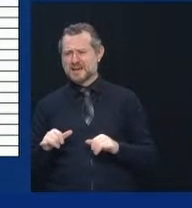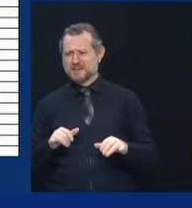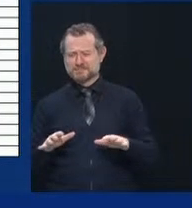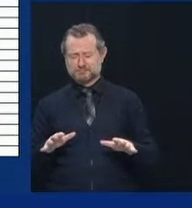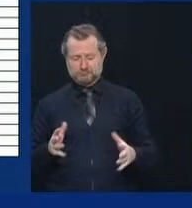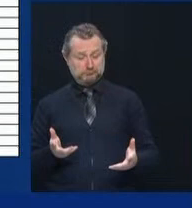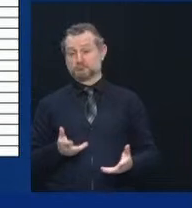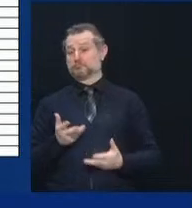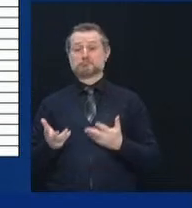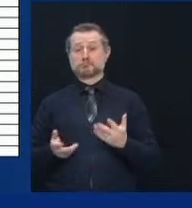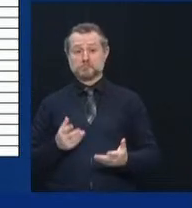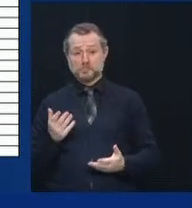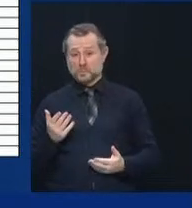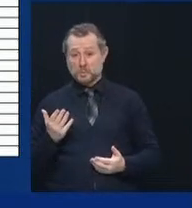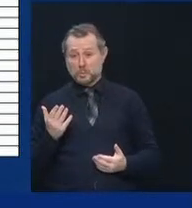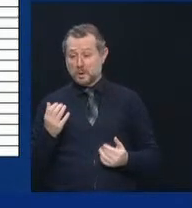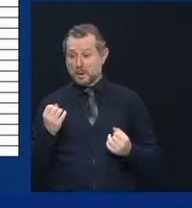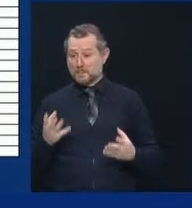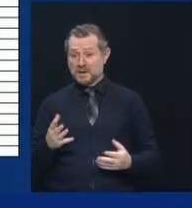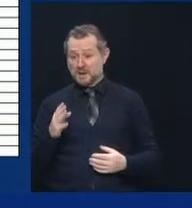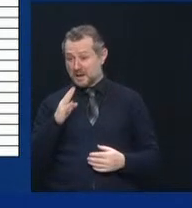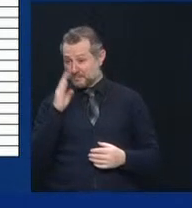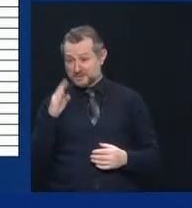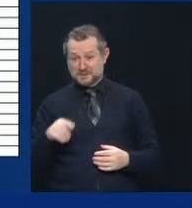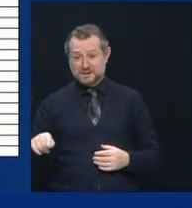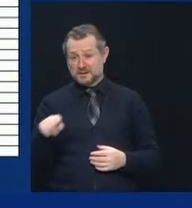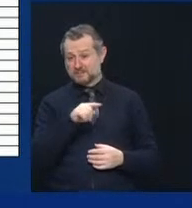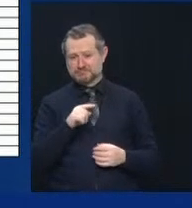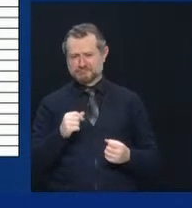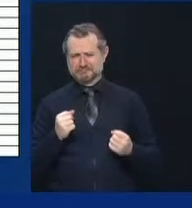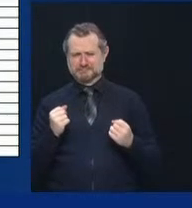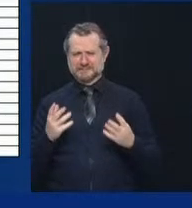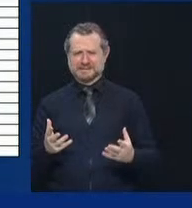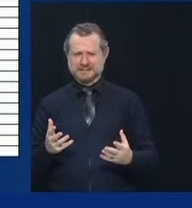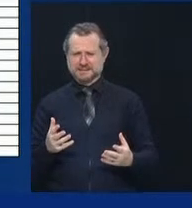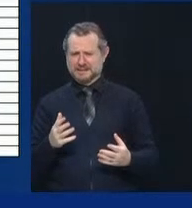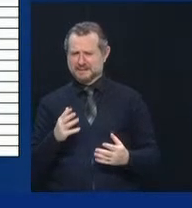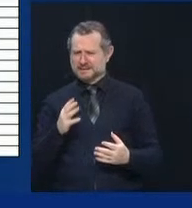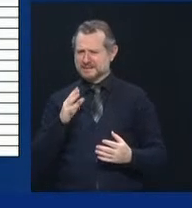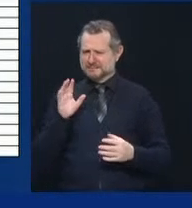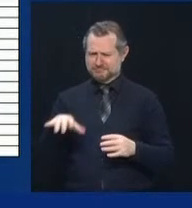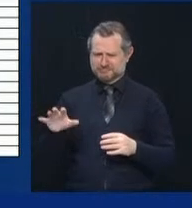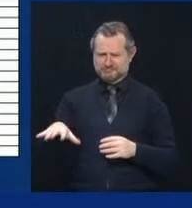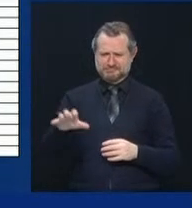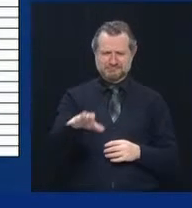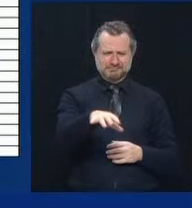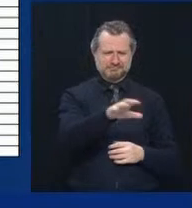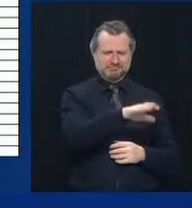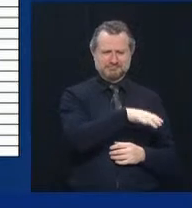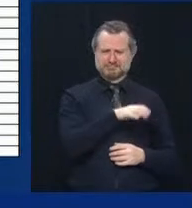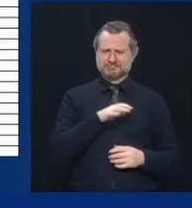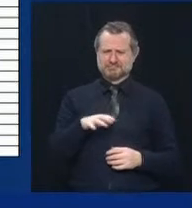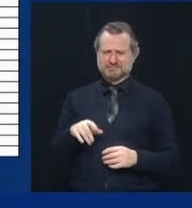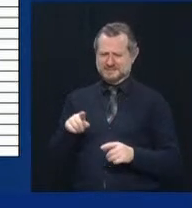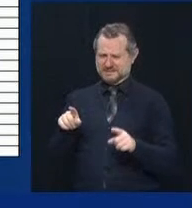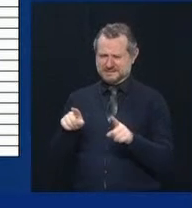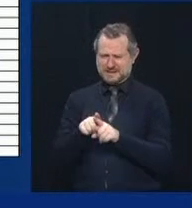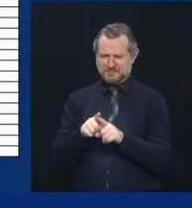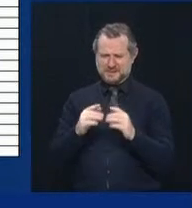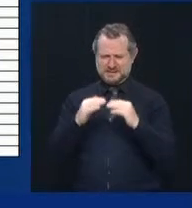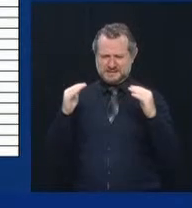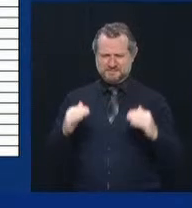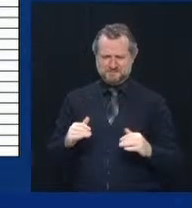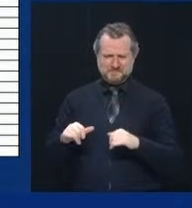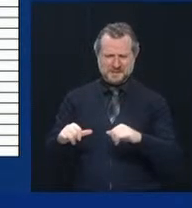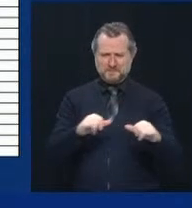There are hospital systems that have a number of hospitals. So within the same system, you'll have hospitals that are at 100, and you'll